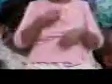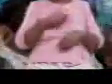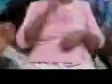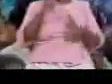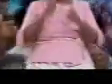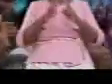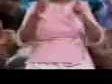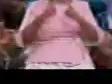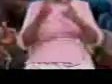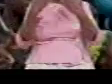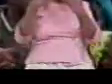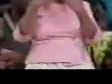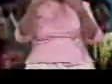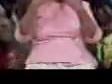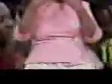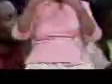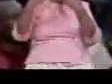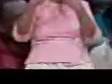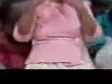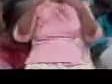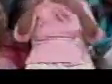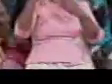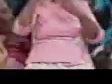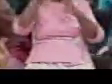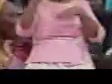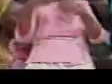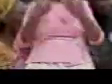are very, very grateful.